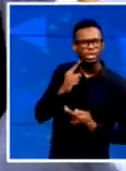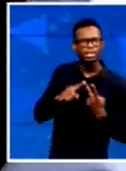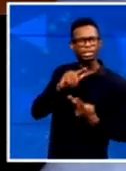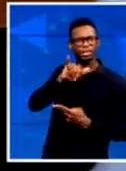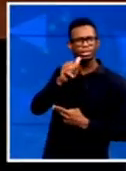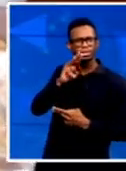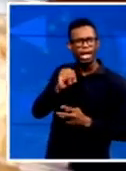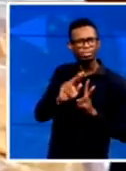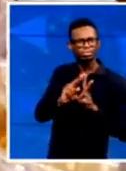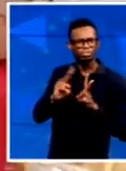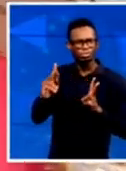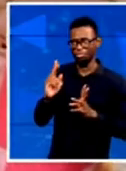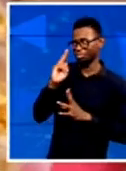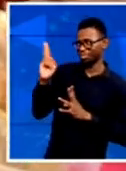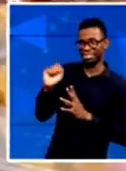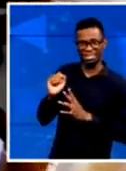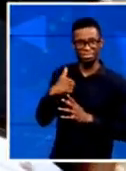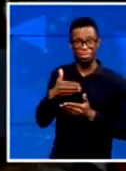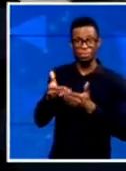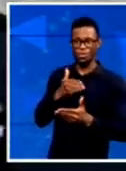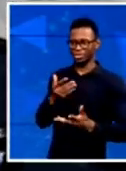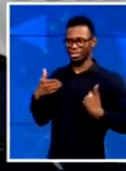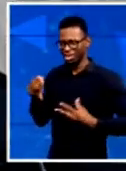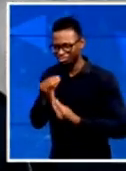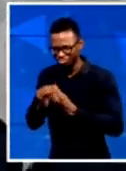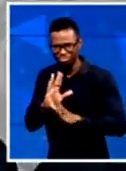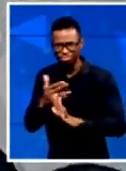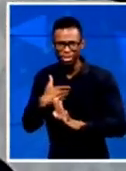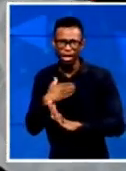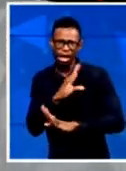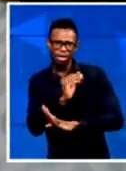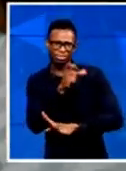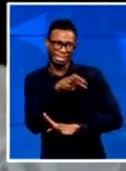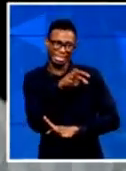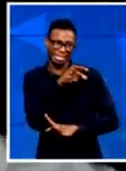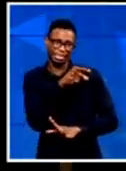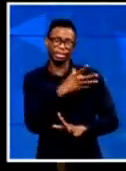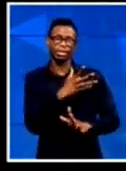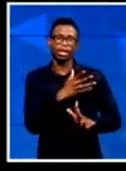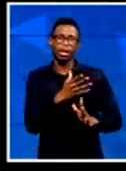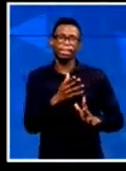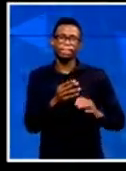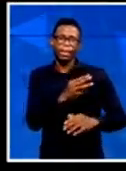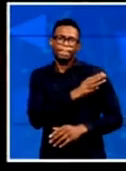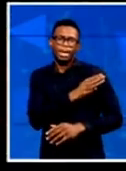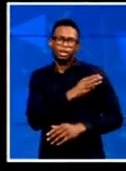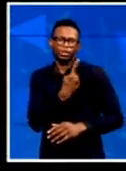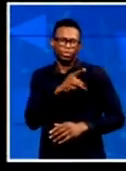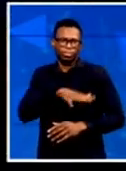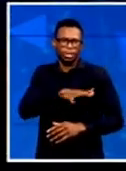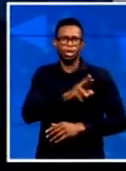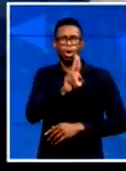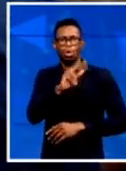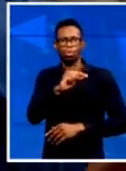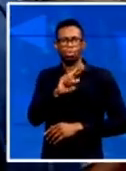goods, I'll ask Vanessa Gounden, who's a trades manager of Uku South Coast Tourism, to tell us more about the agri-tours that